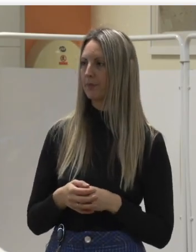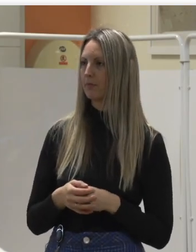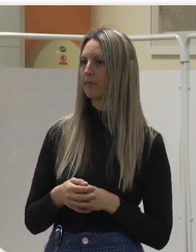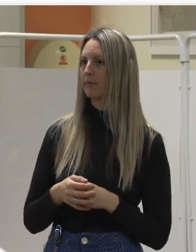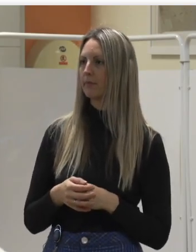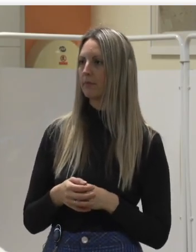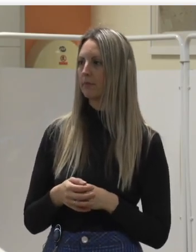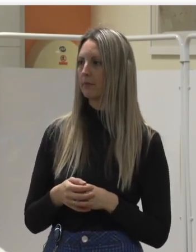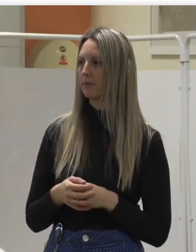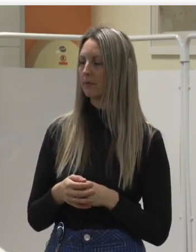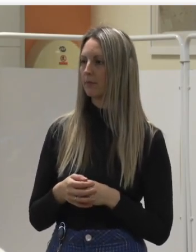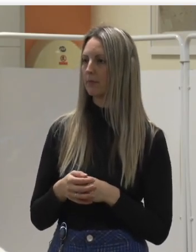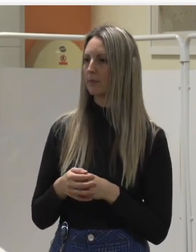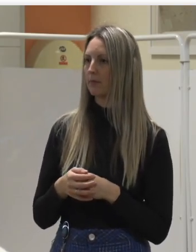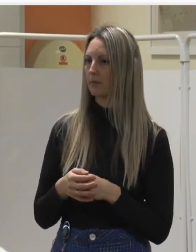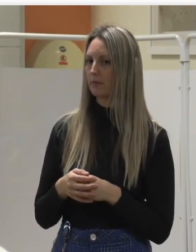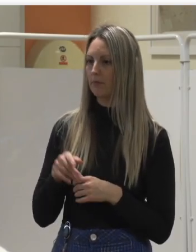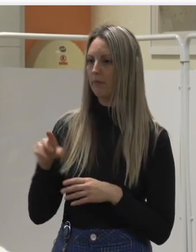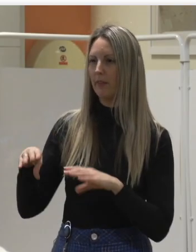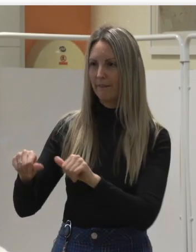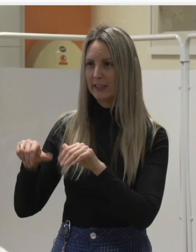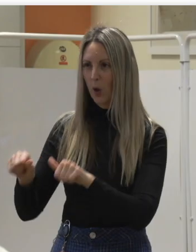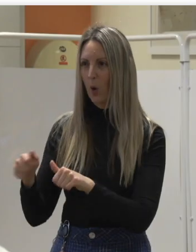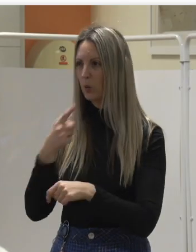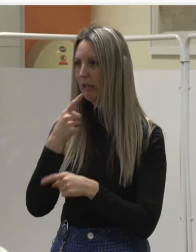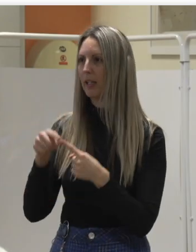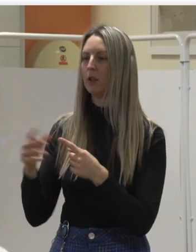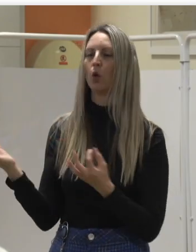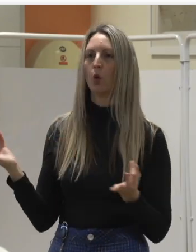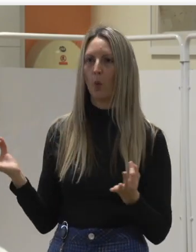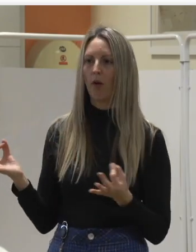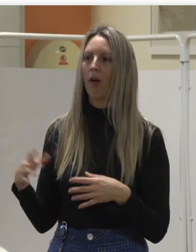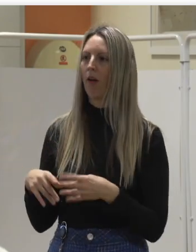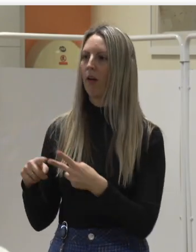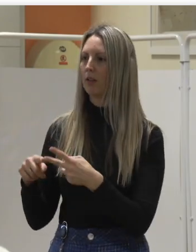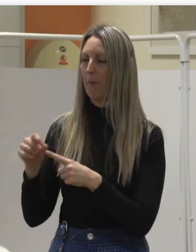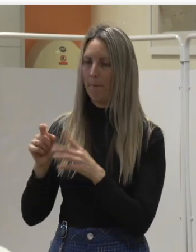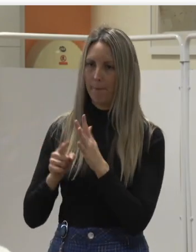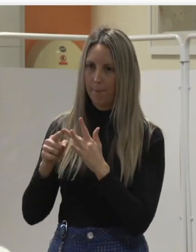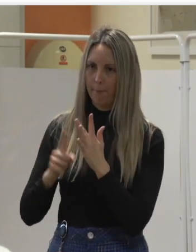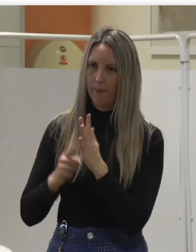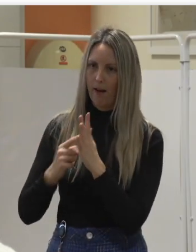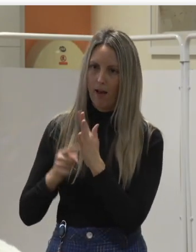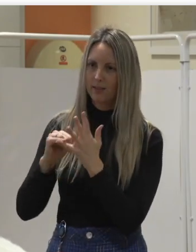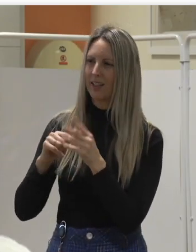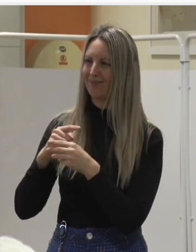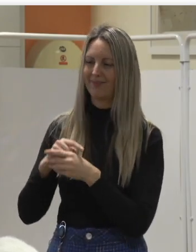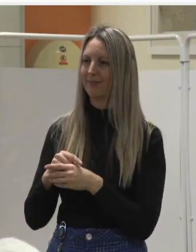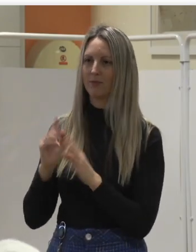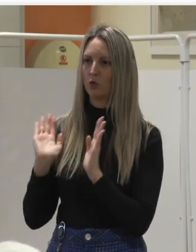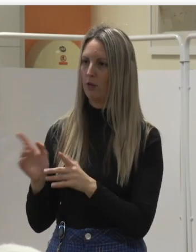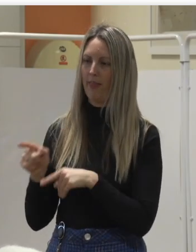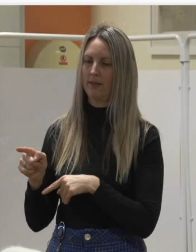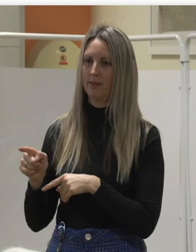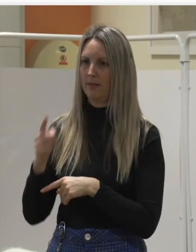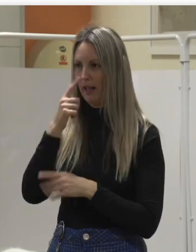Pilates, they also can give you some ideas about different techniques you can use on a daily basis to help the symptoms. You can go into